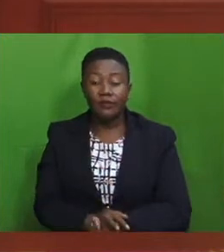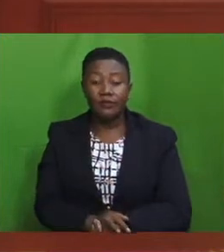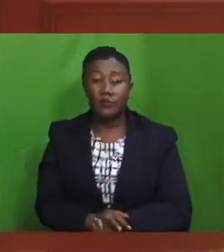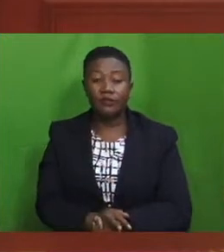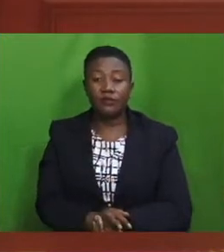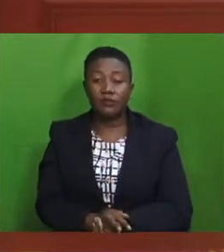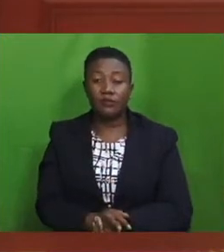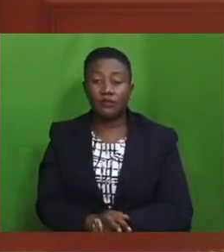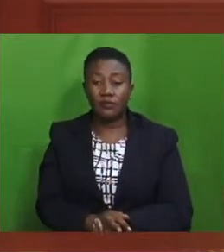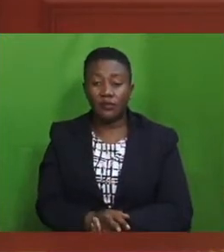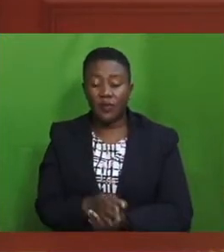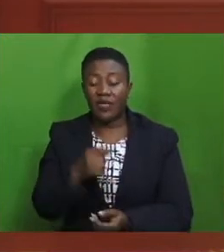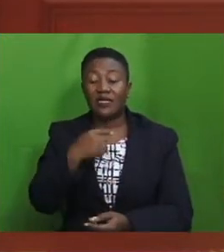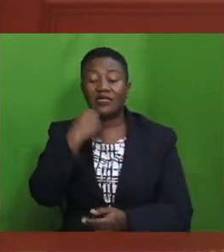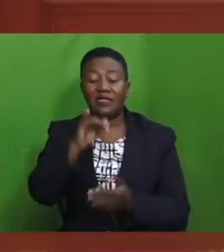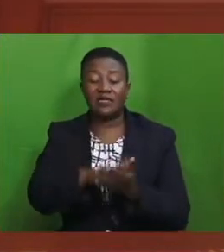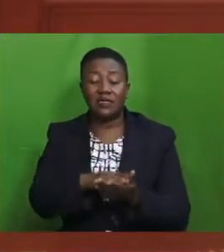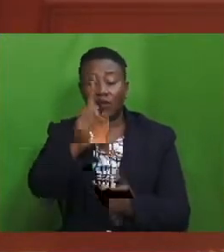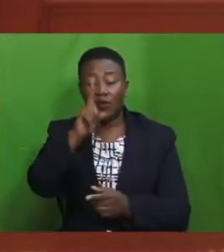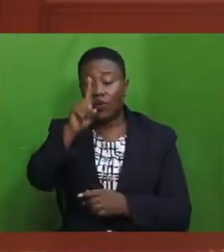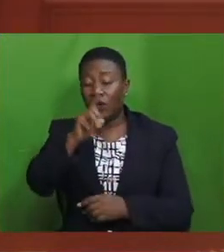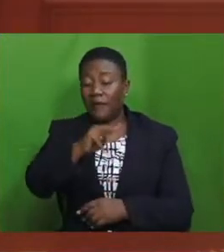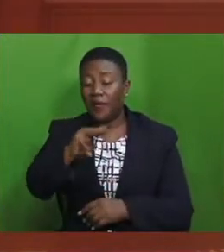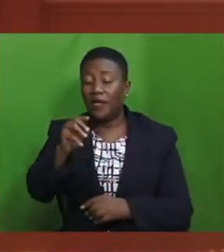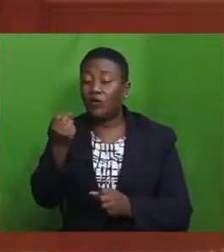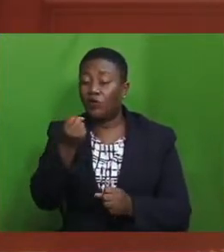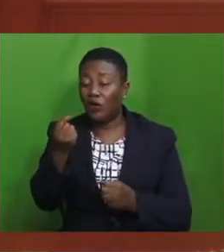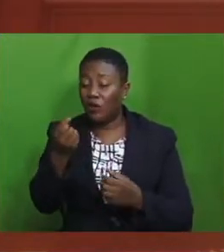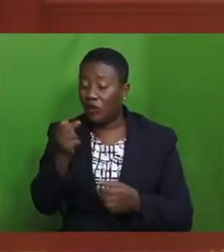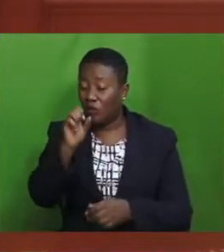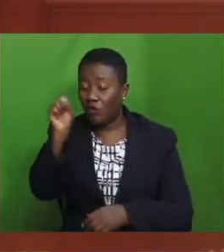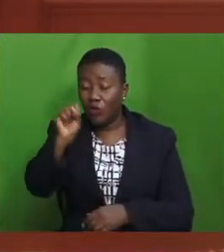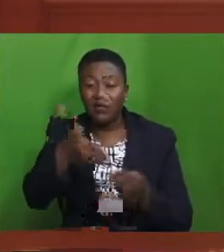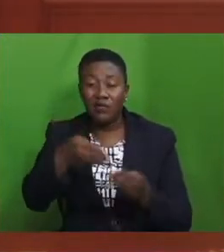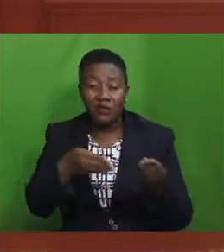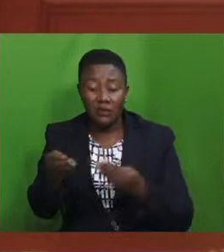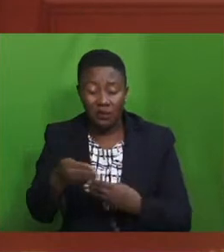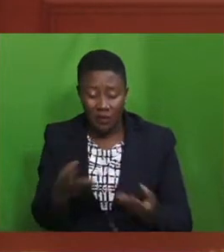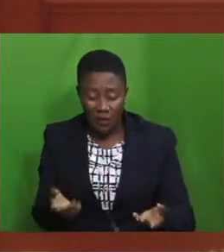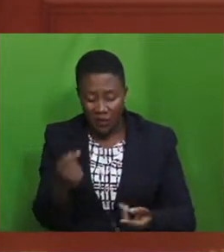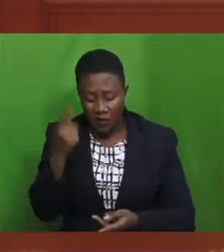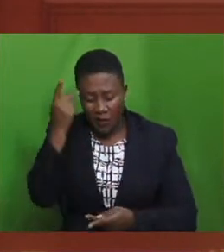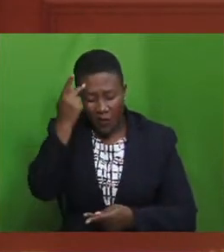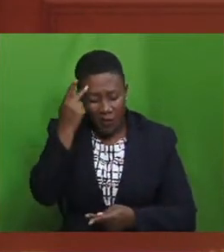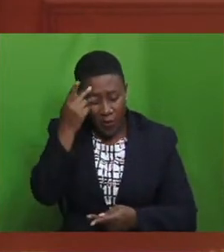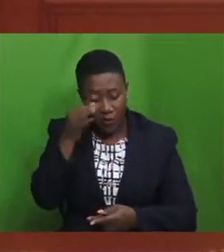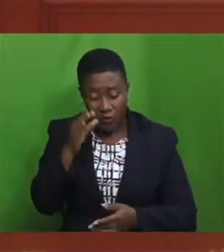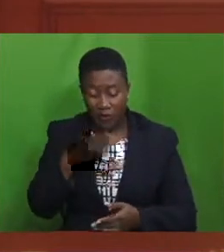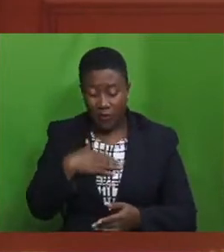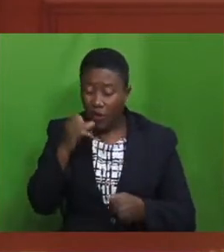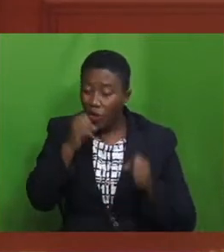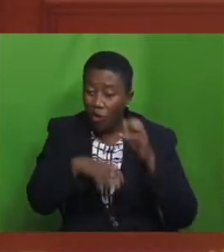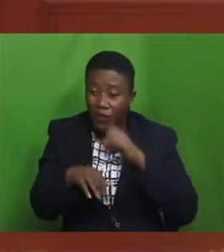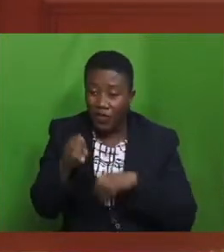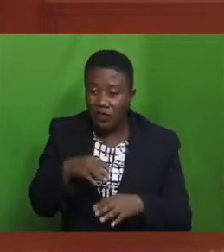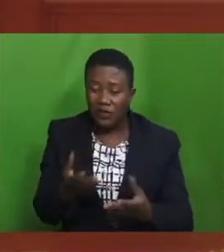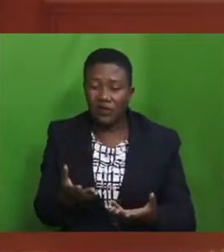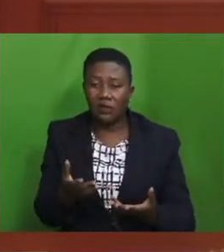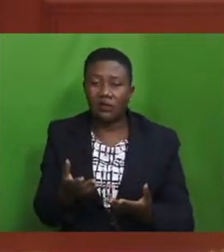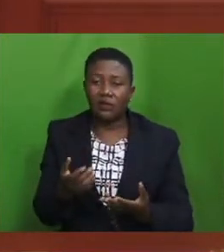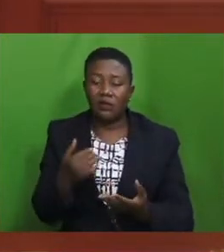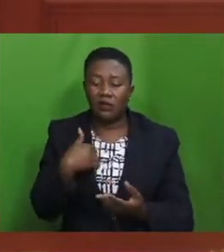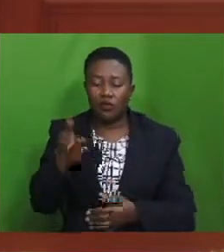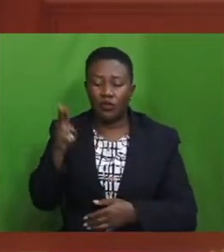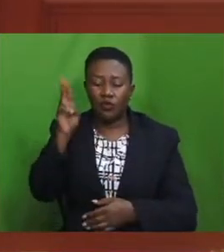have spent $1 million per constituency. So, Mr. Speaker, for the purpose of this comment, I'm using the